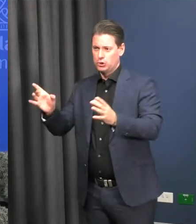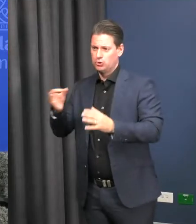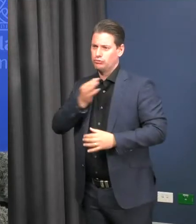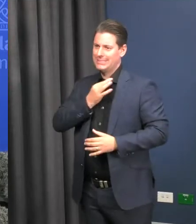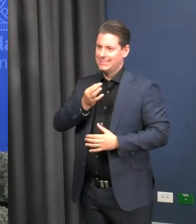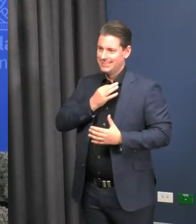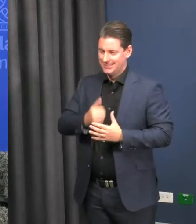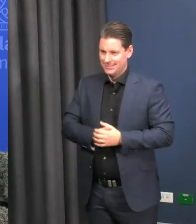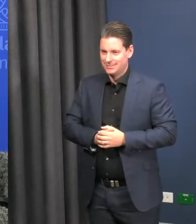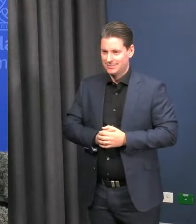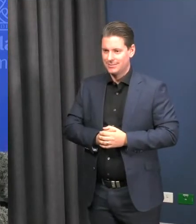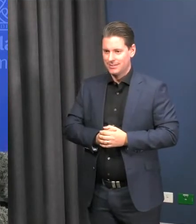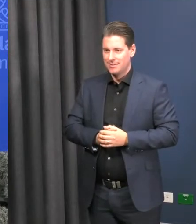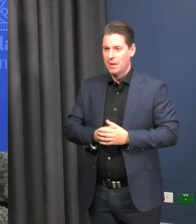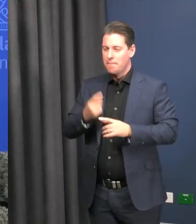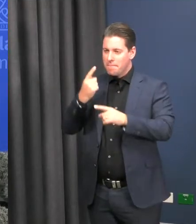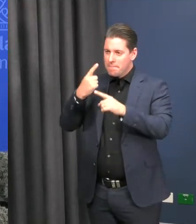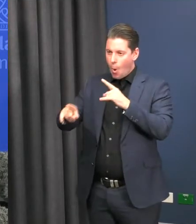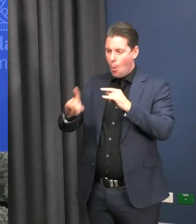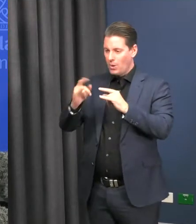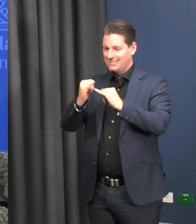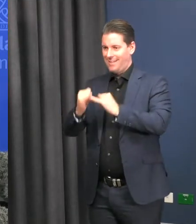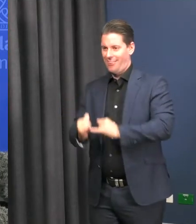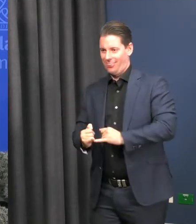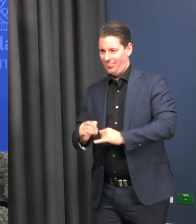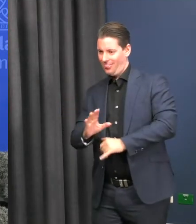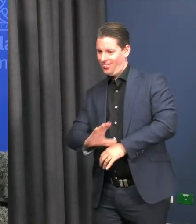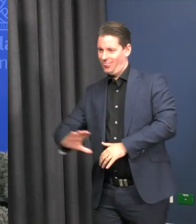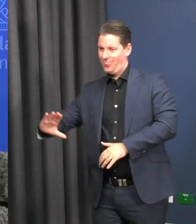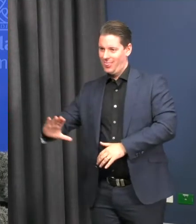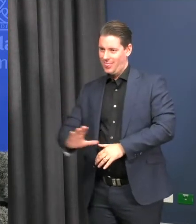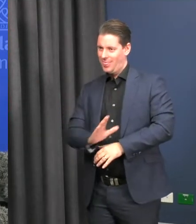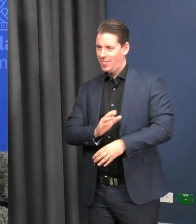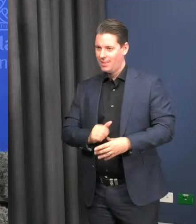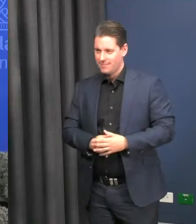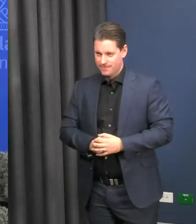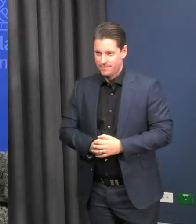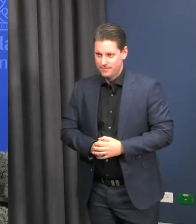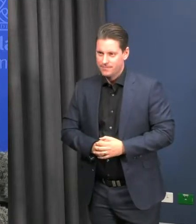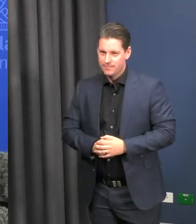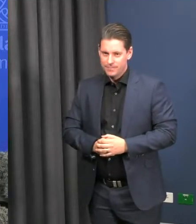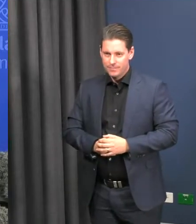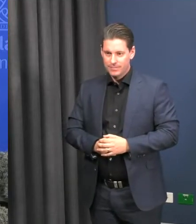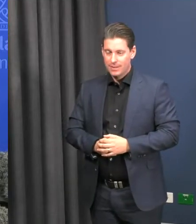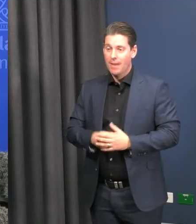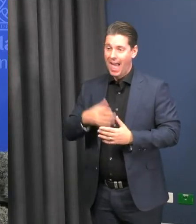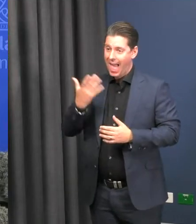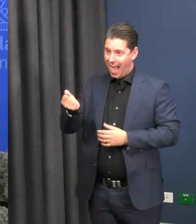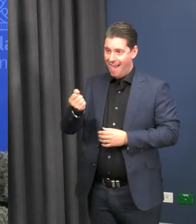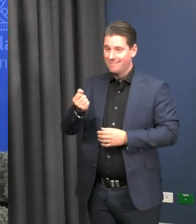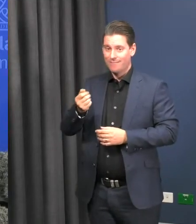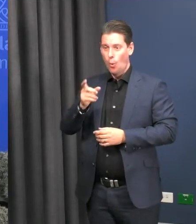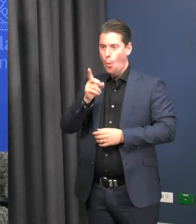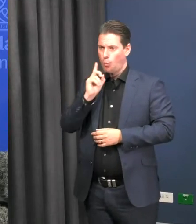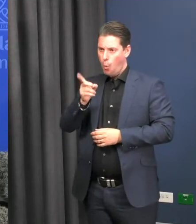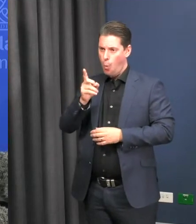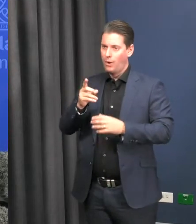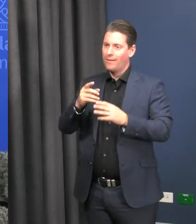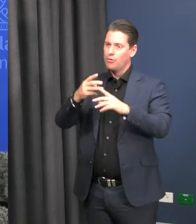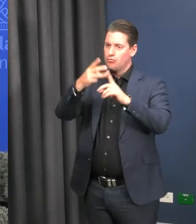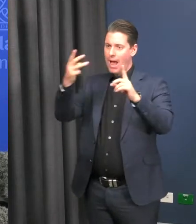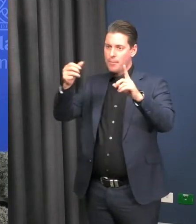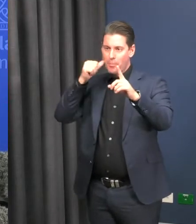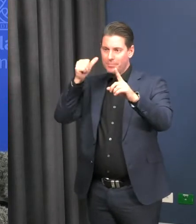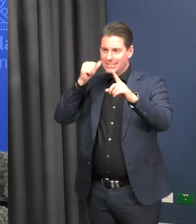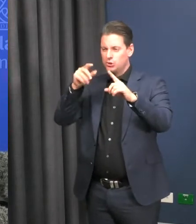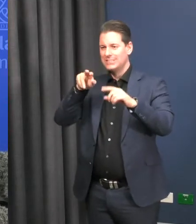southern side of the system. A tropical cyclone warning is in place for Double Island Point right through to the